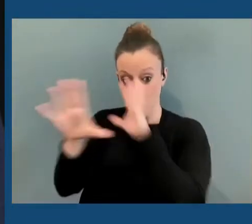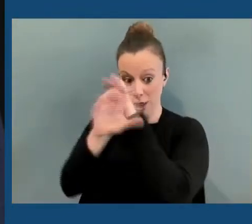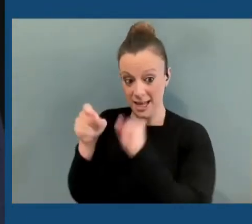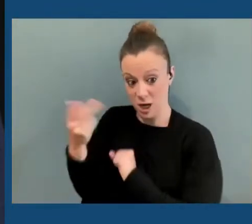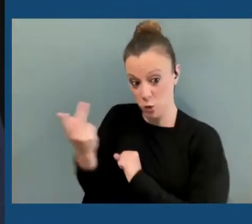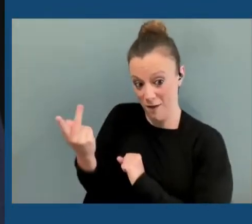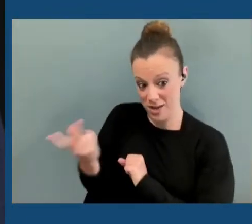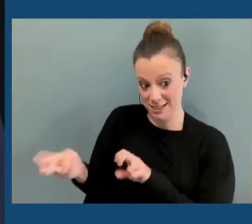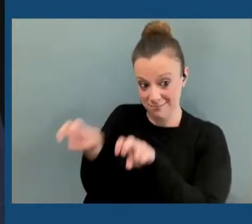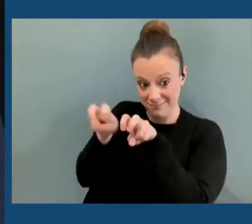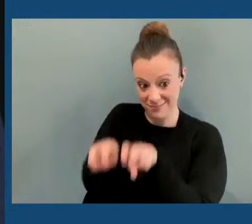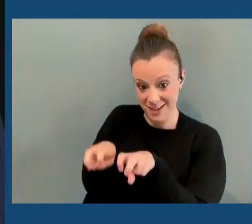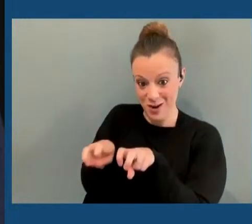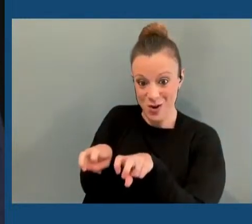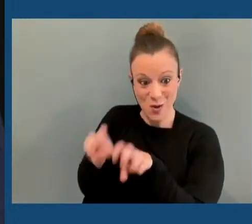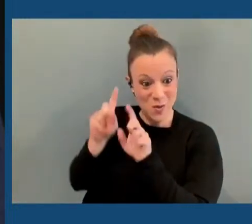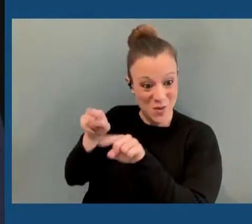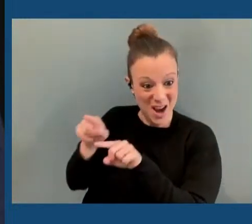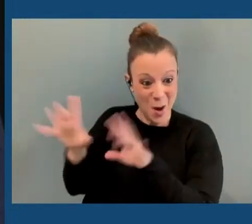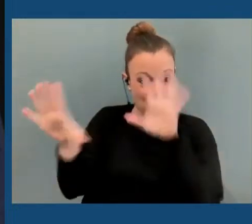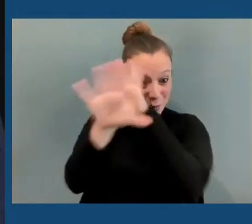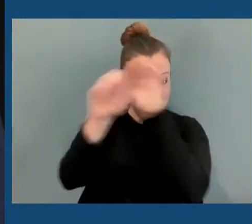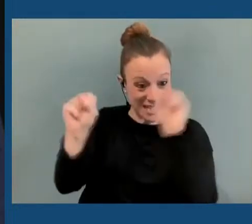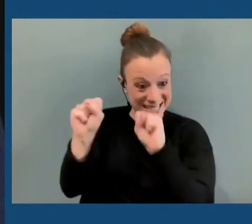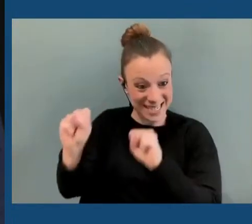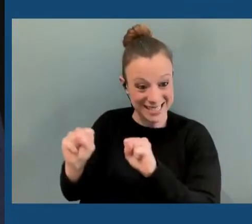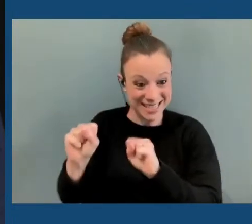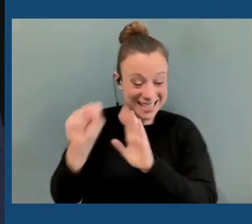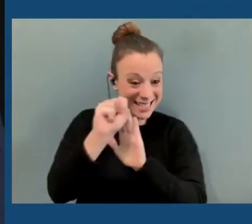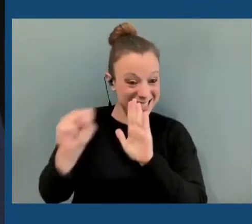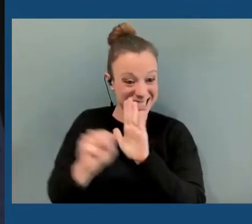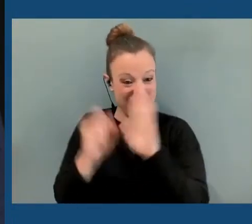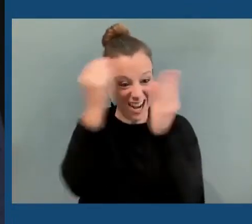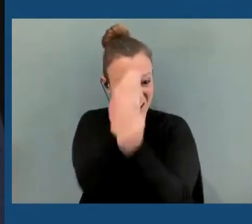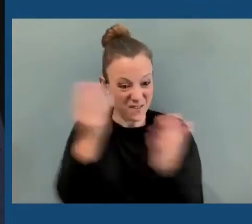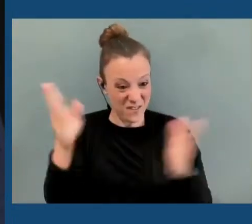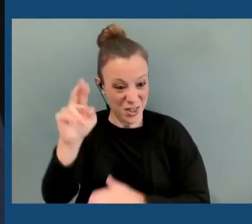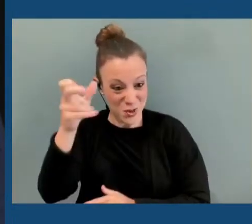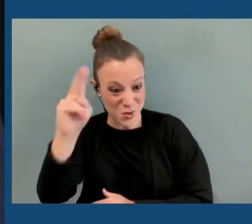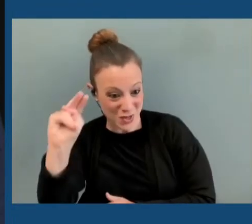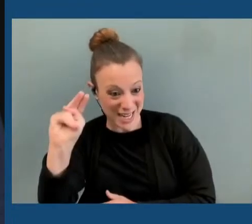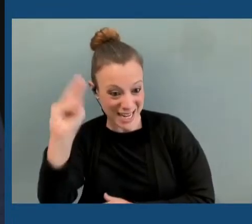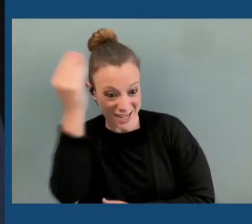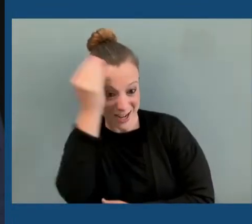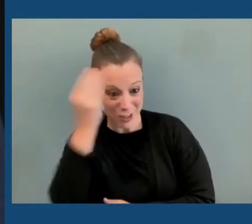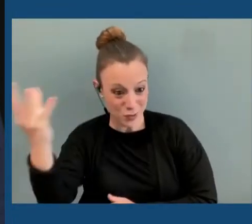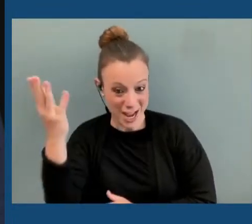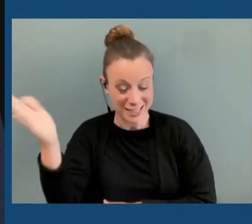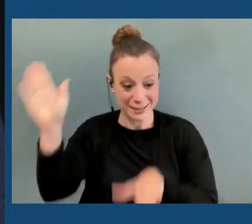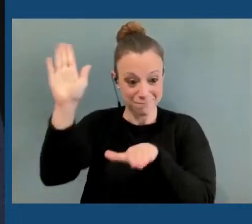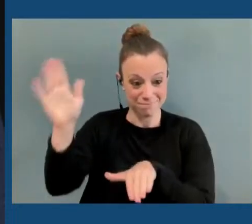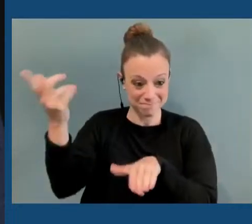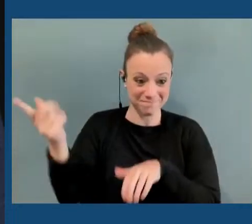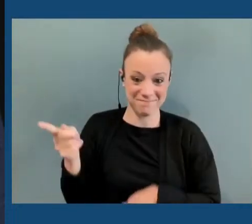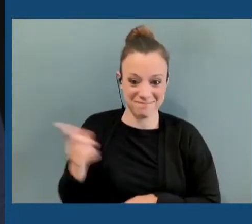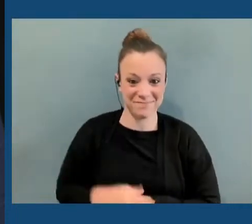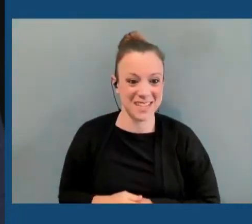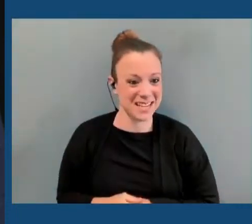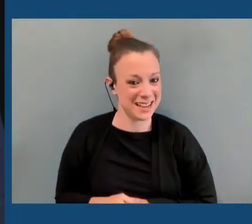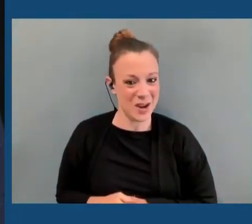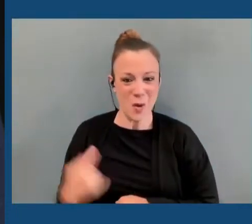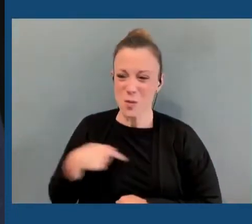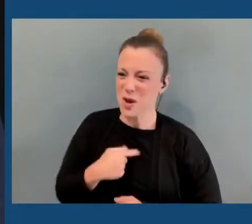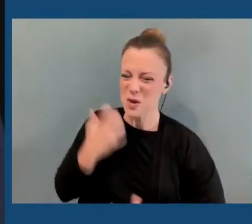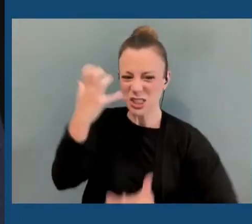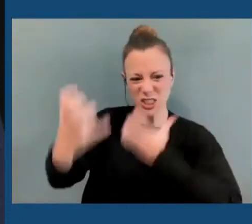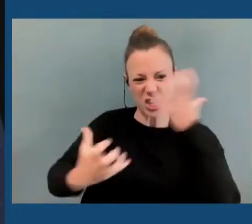at the president's State of the Union address together. Okay, we were right there cheering on our president, right? We were the loudest cheering